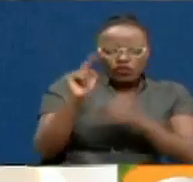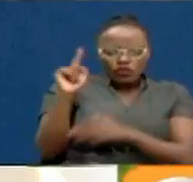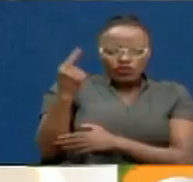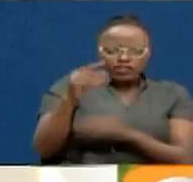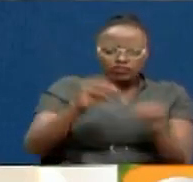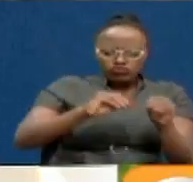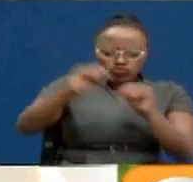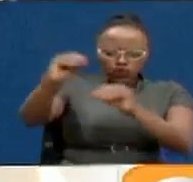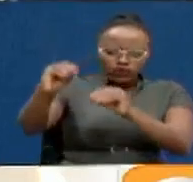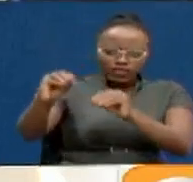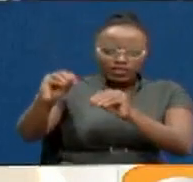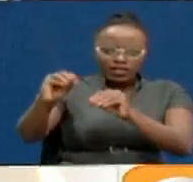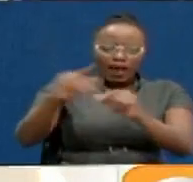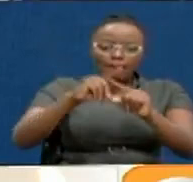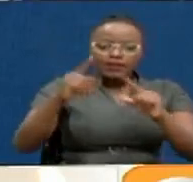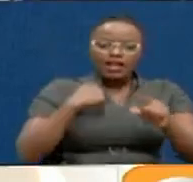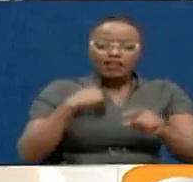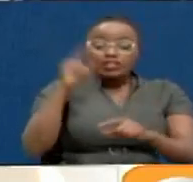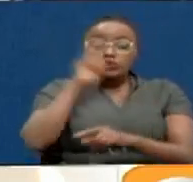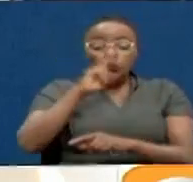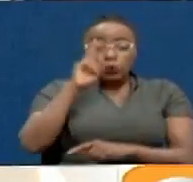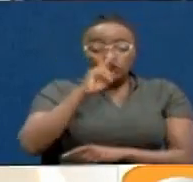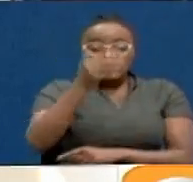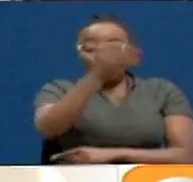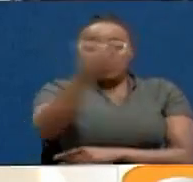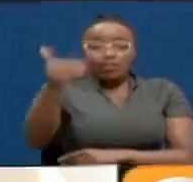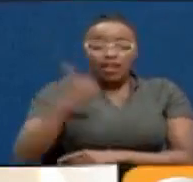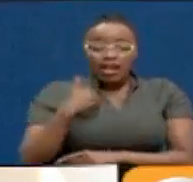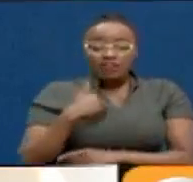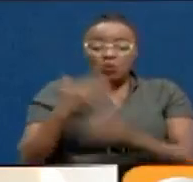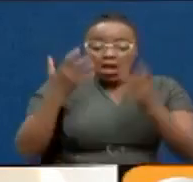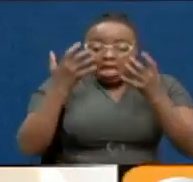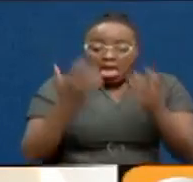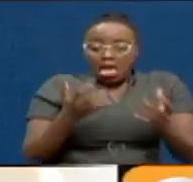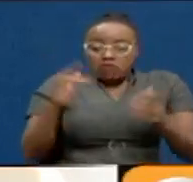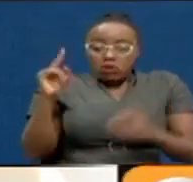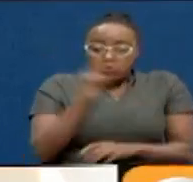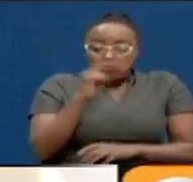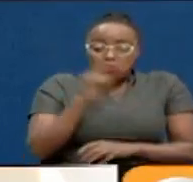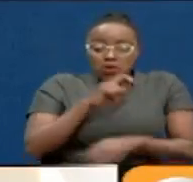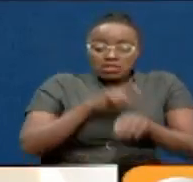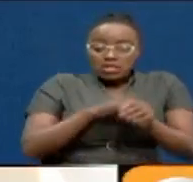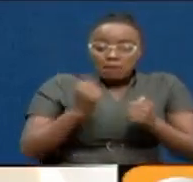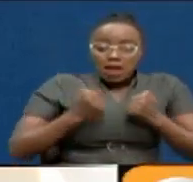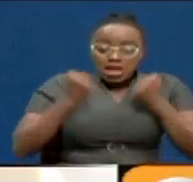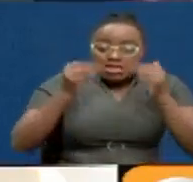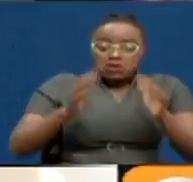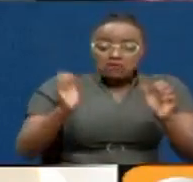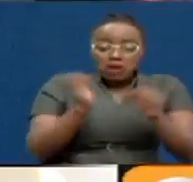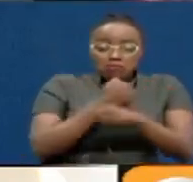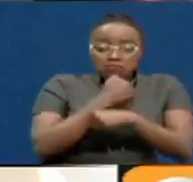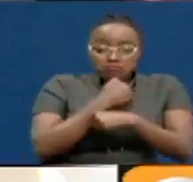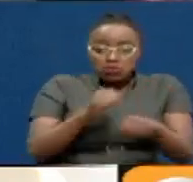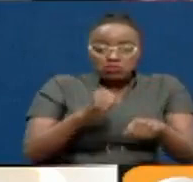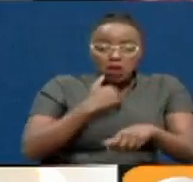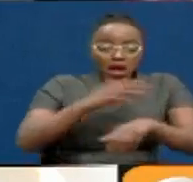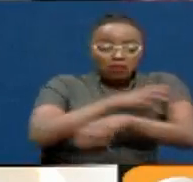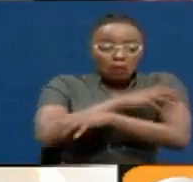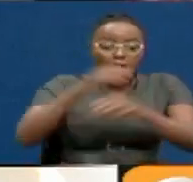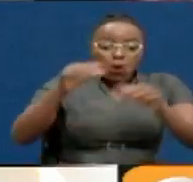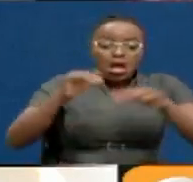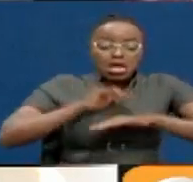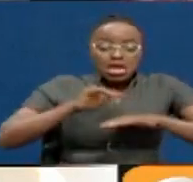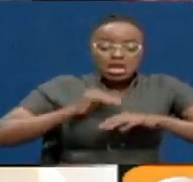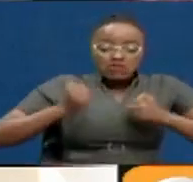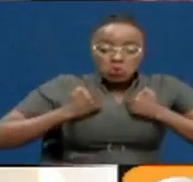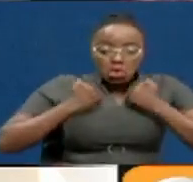moved, but there are these jokes people make that it was too heavy, even when with the driver, that could not develop enough power to